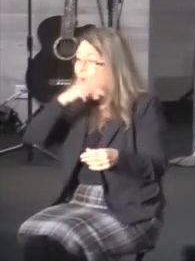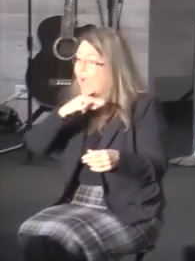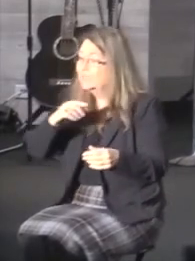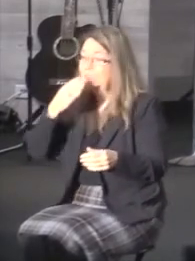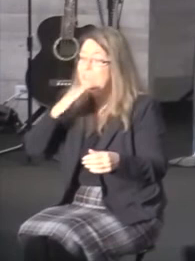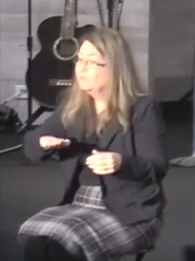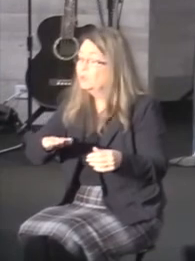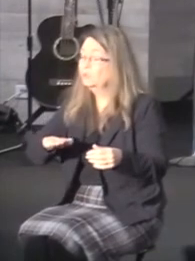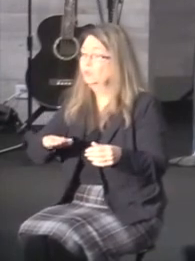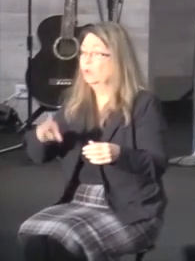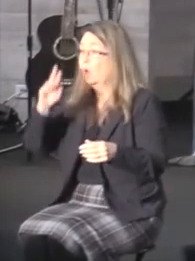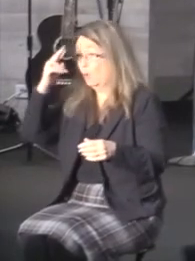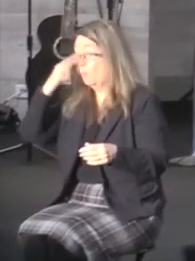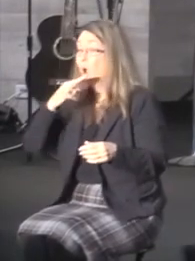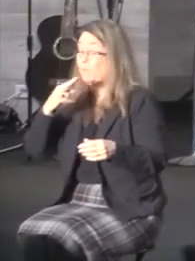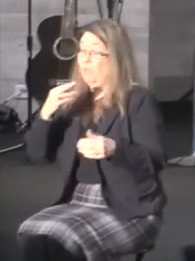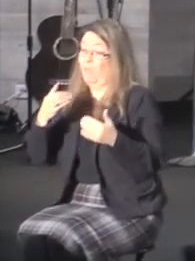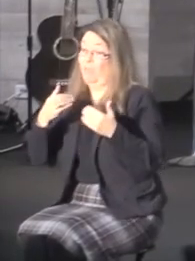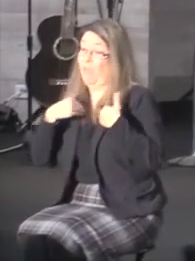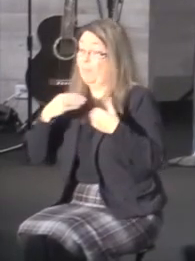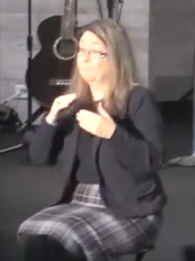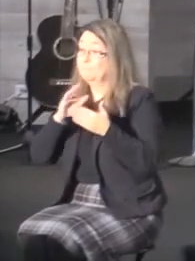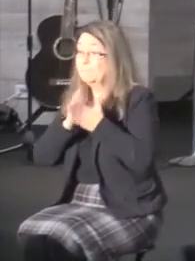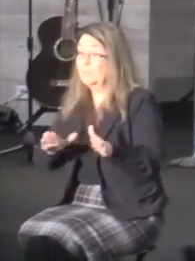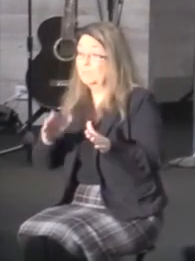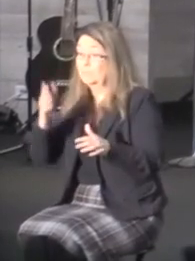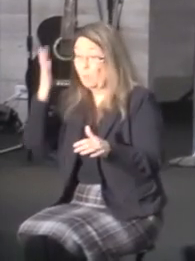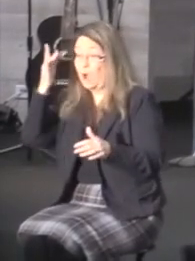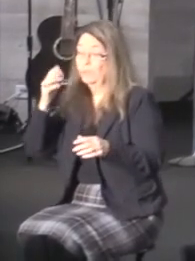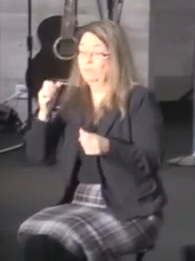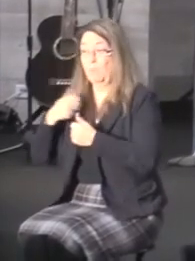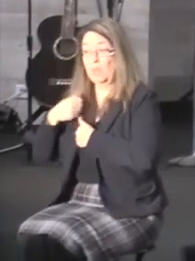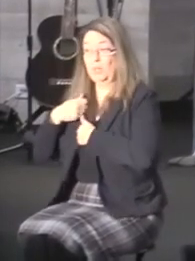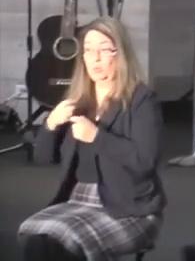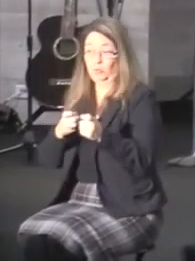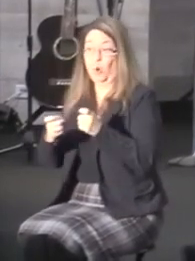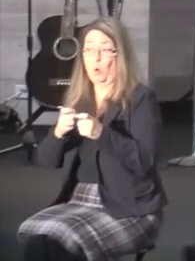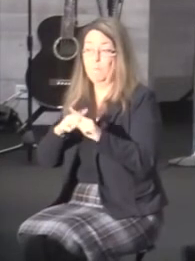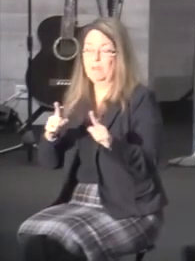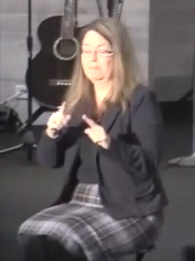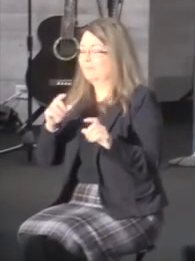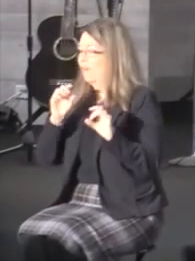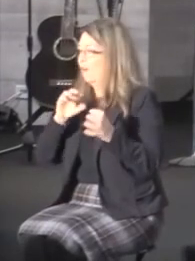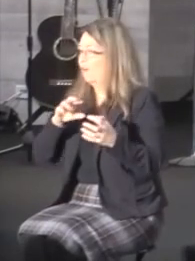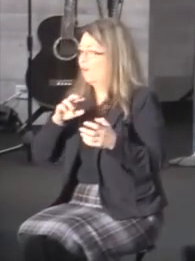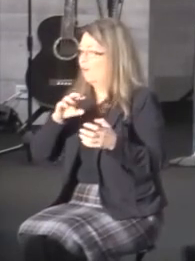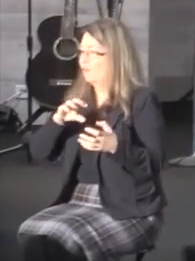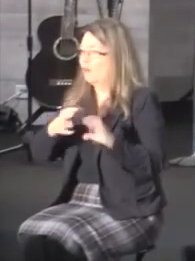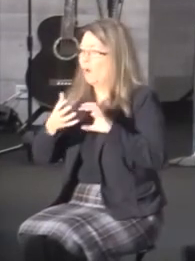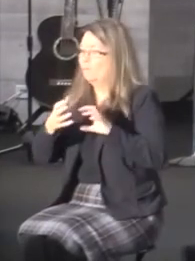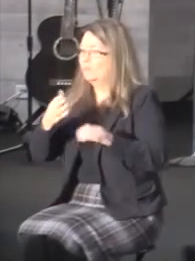I mean, Rome, yes, they had peace because of their military control, but Rome was a very corrupt and very dirty